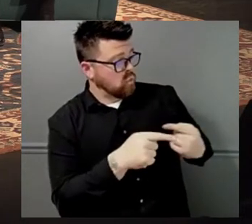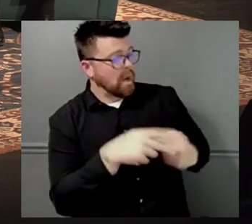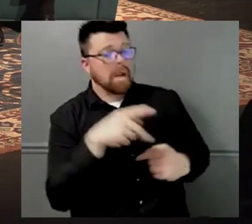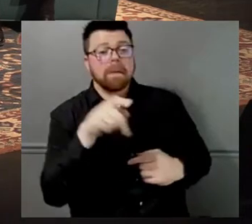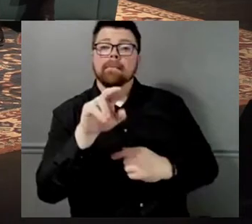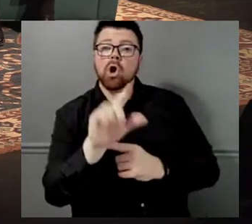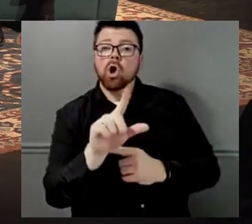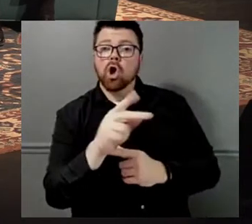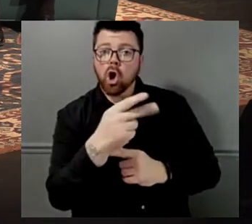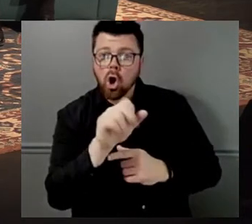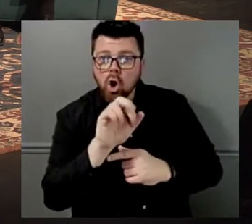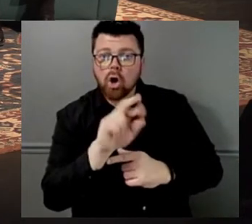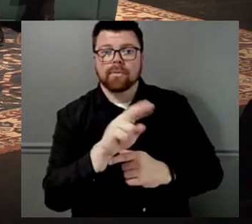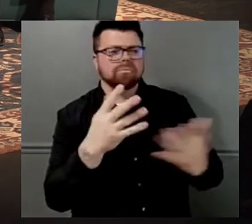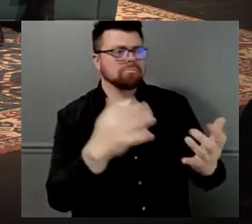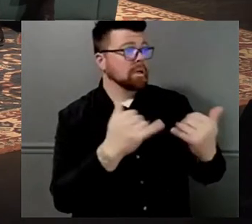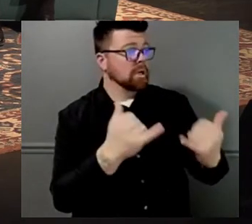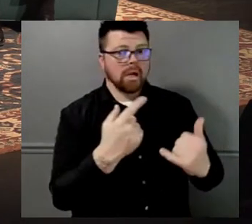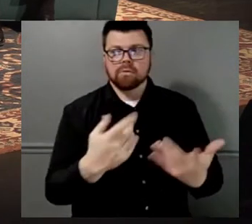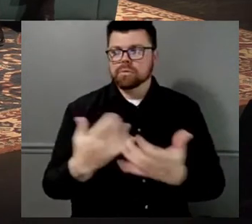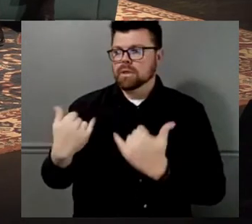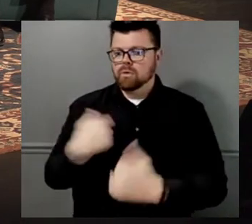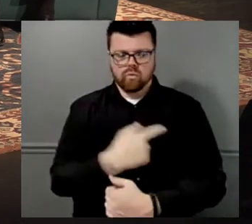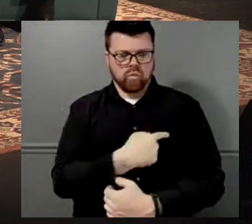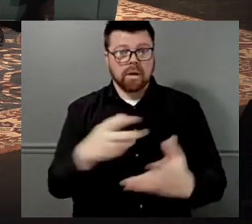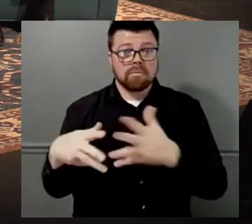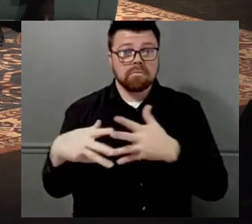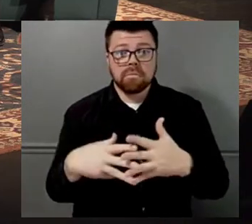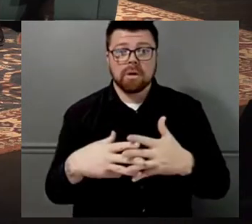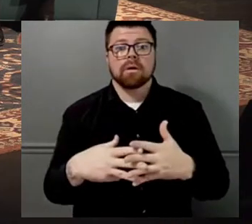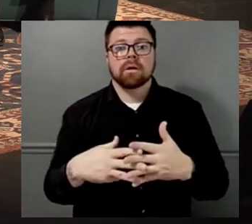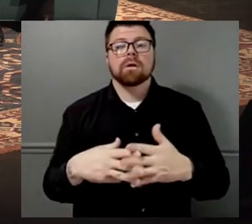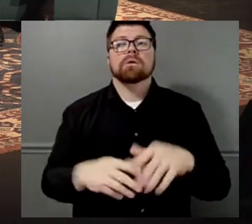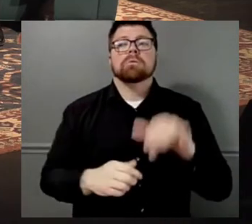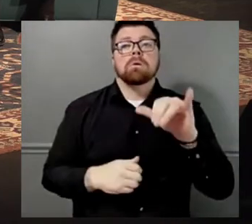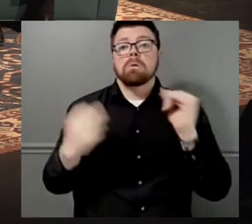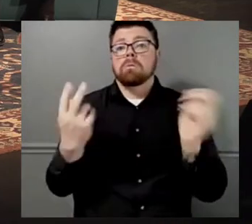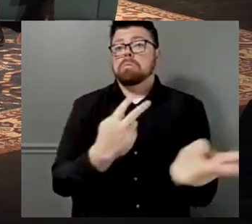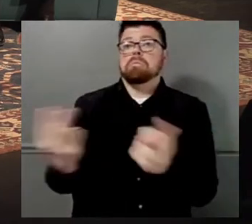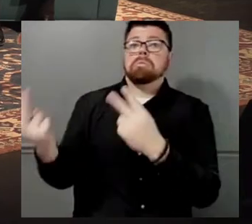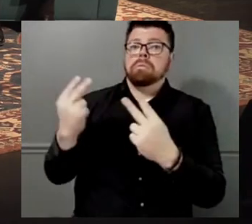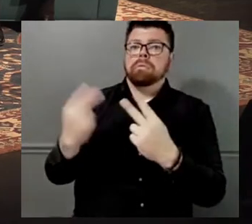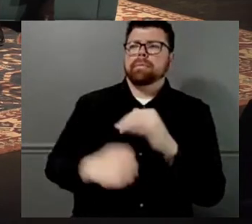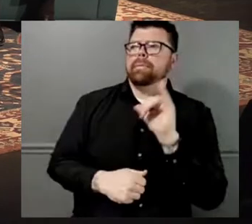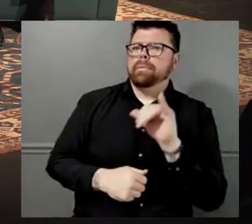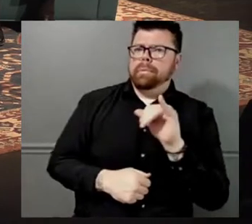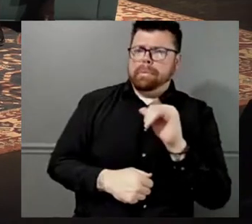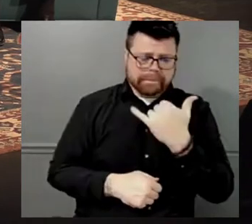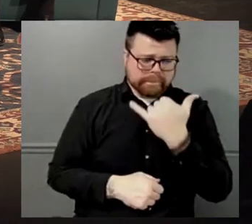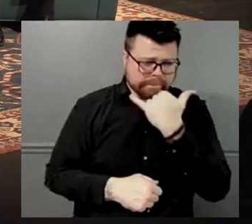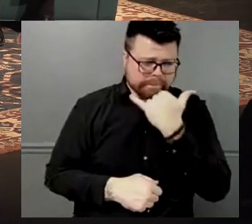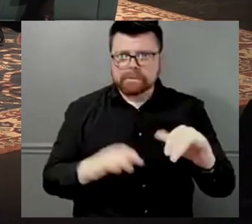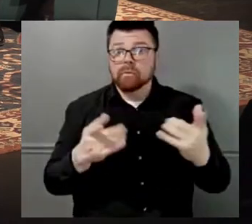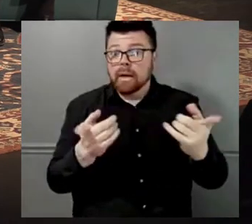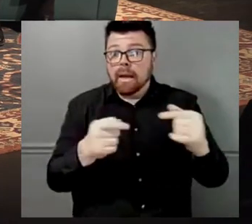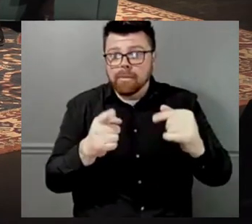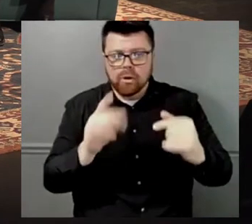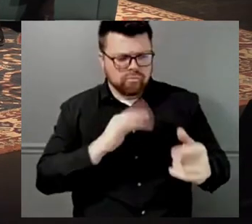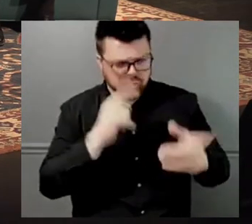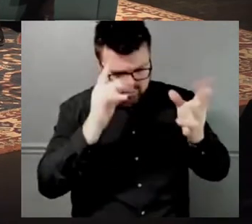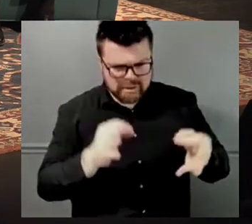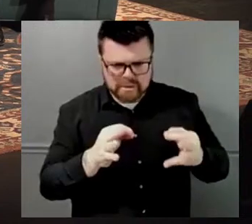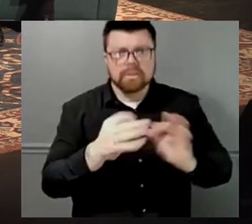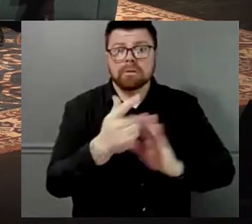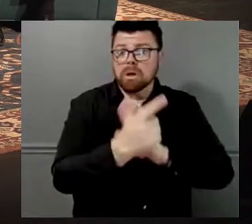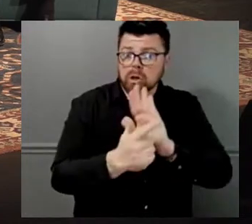how now, today, we Americans, you know, regard that as a serious error, both under law and under norms.